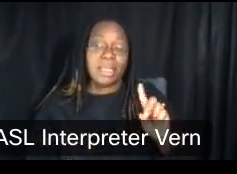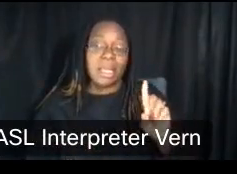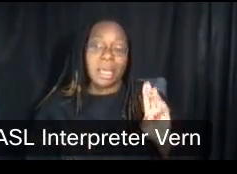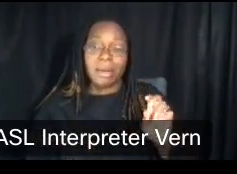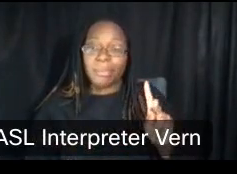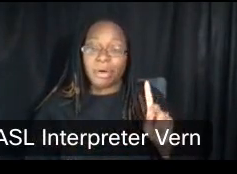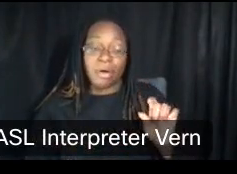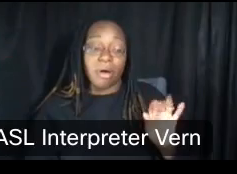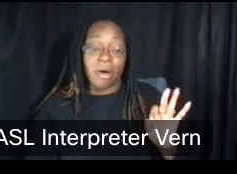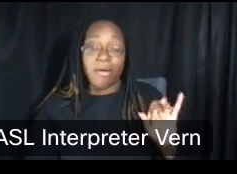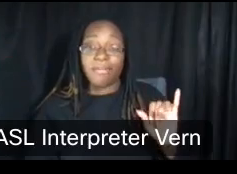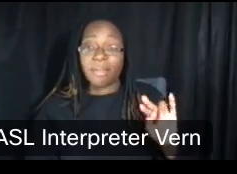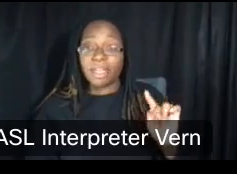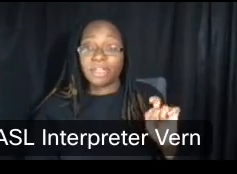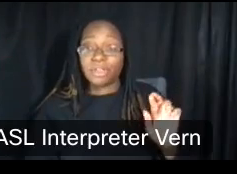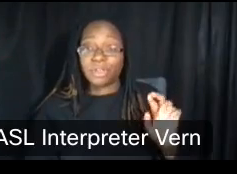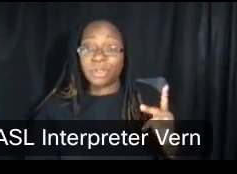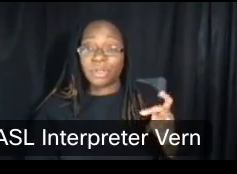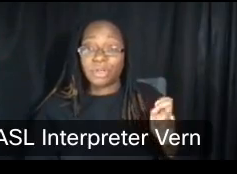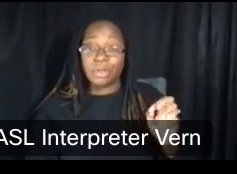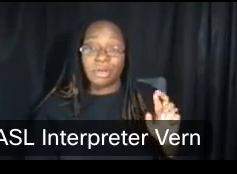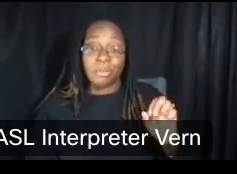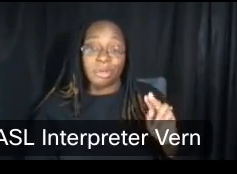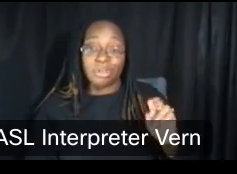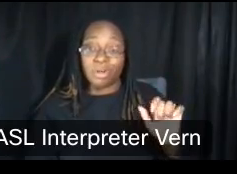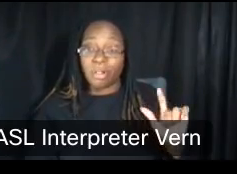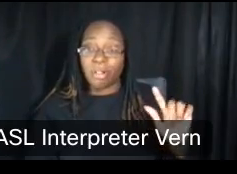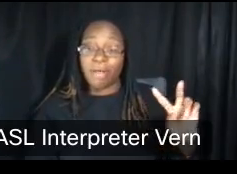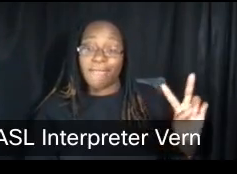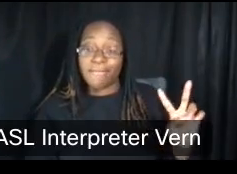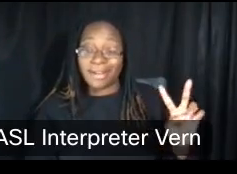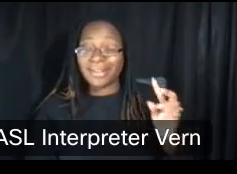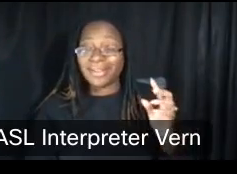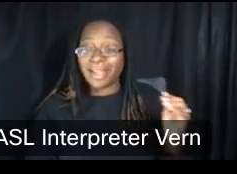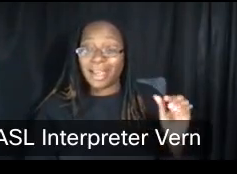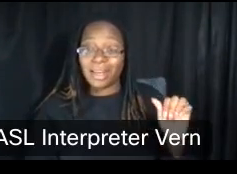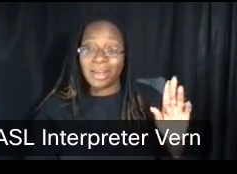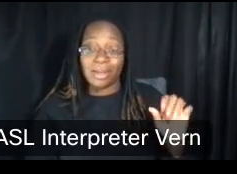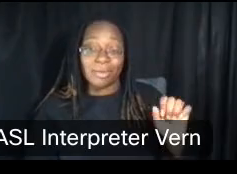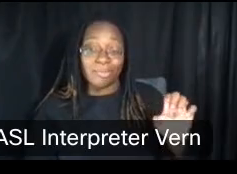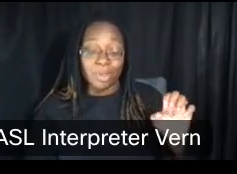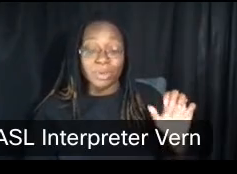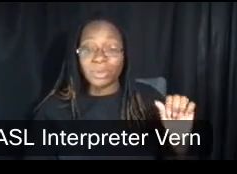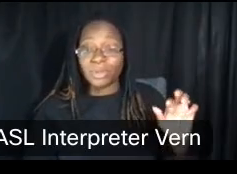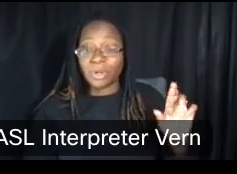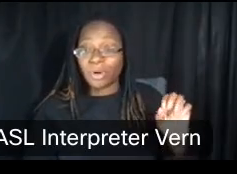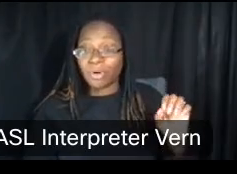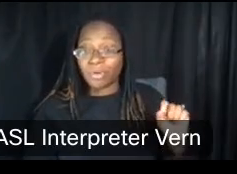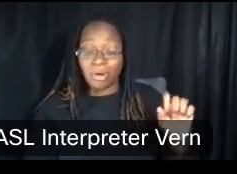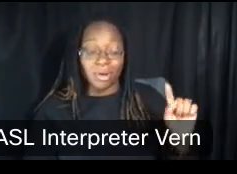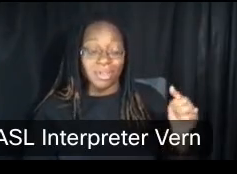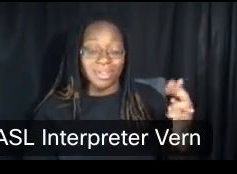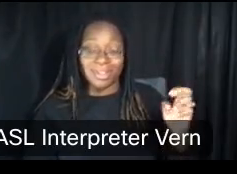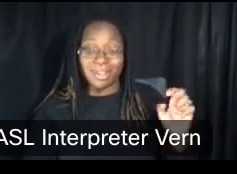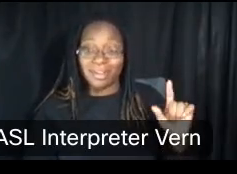Across the Lifespan. We do, with their permission, have a copy of the chapter available on our website, and